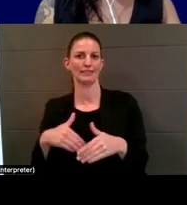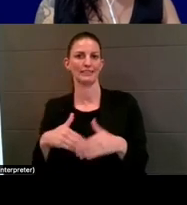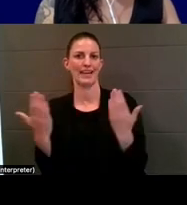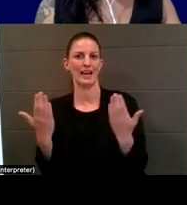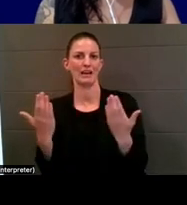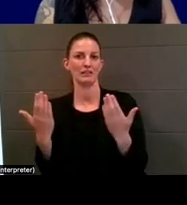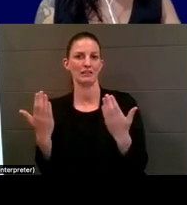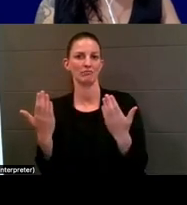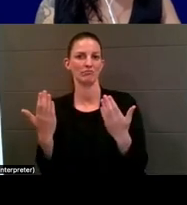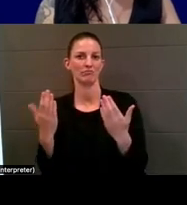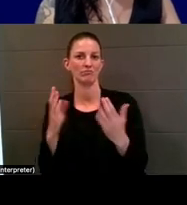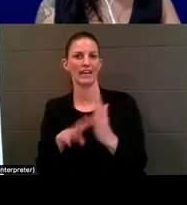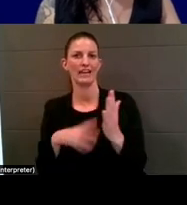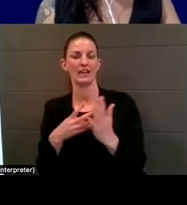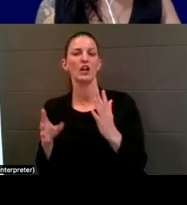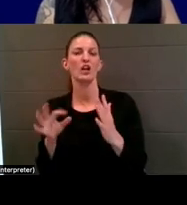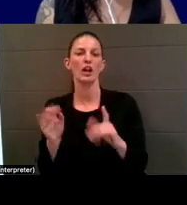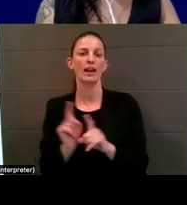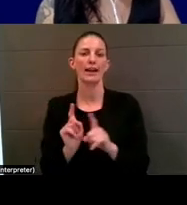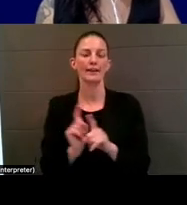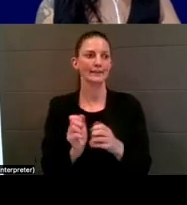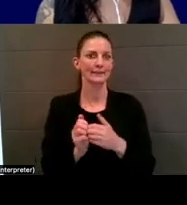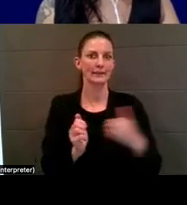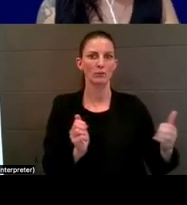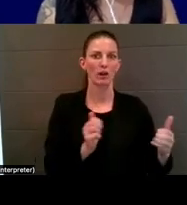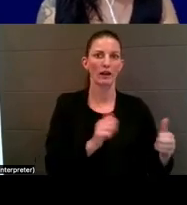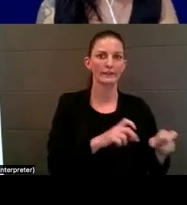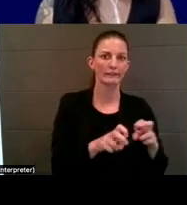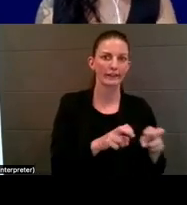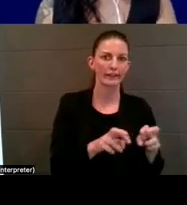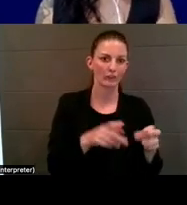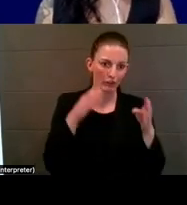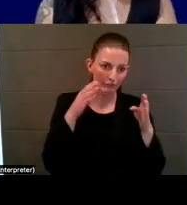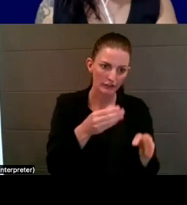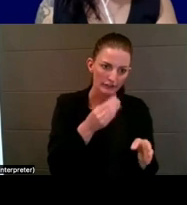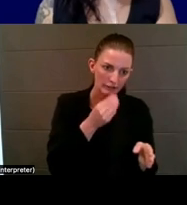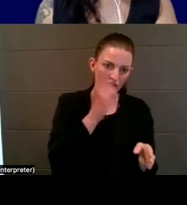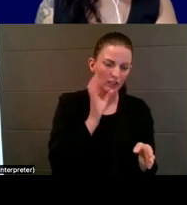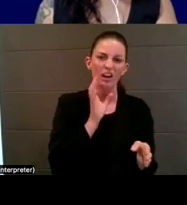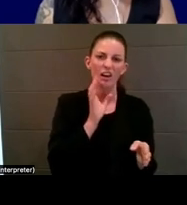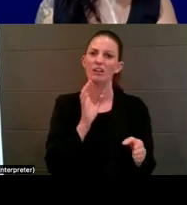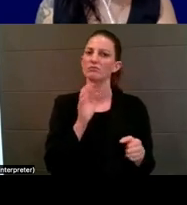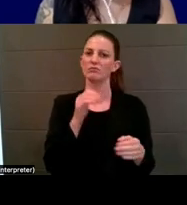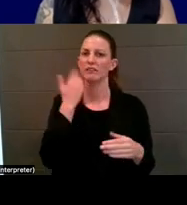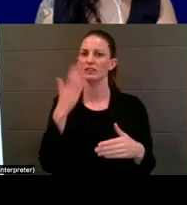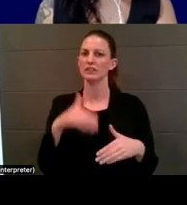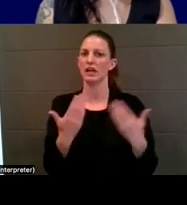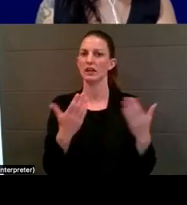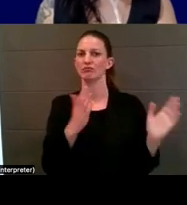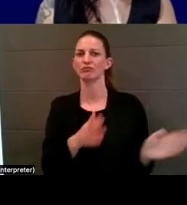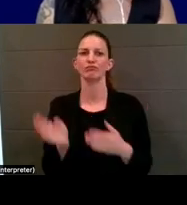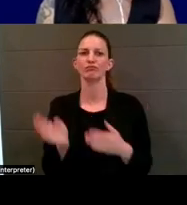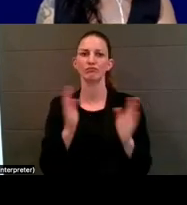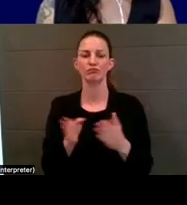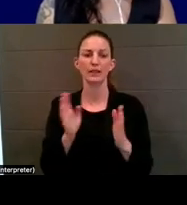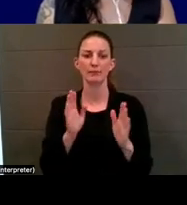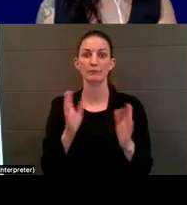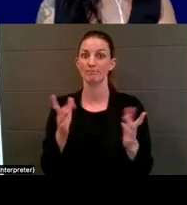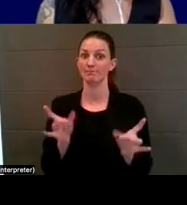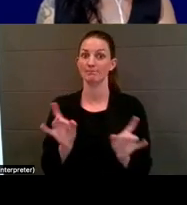opposed to a standalone activity. So with that in mind, let's begin.